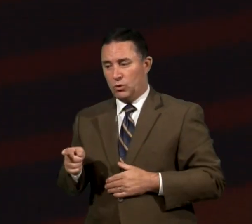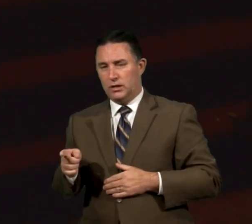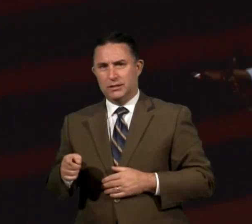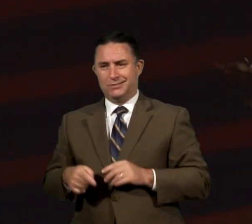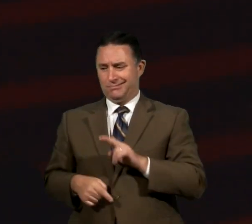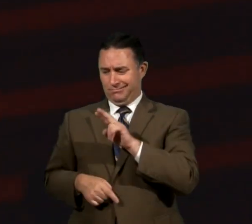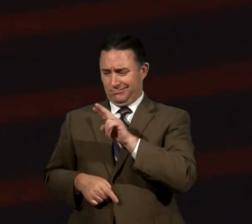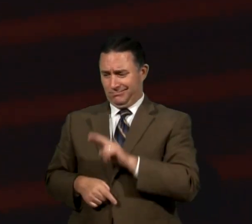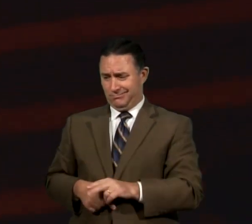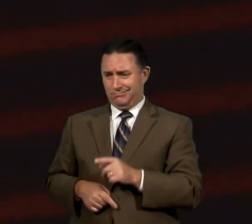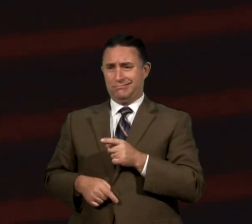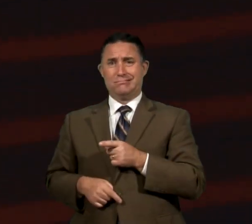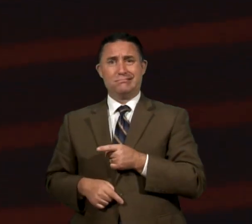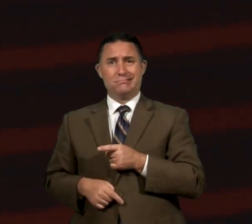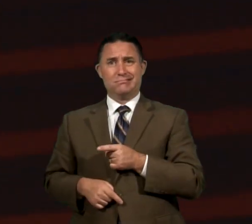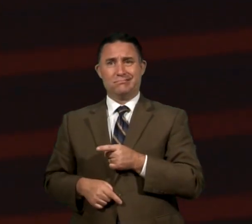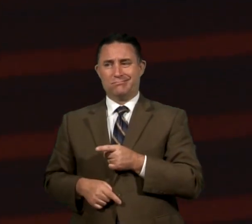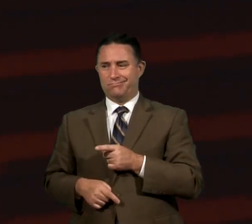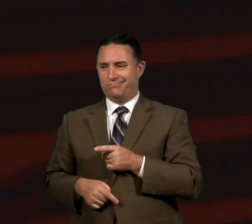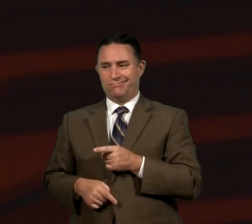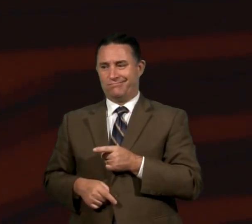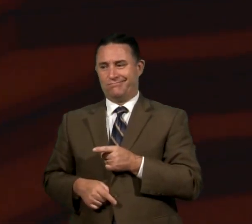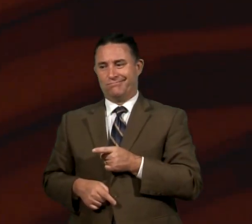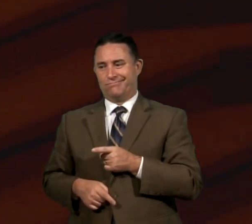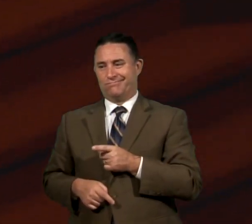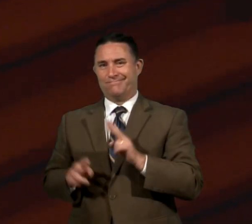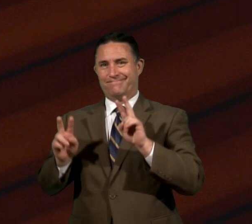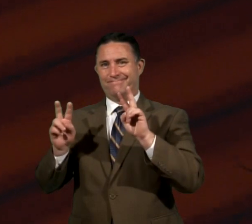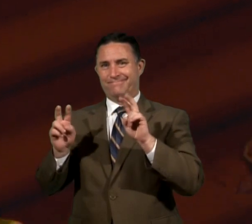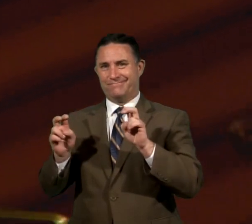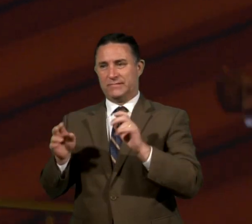would consider dead weight?